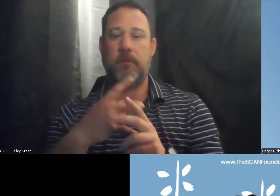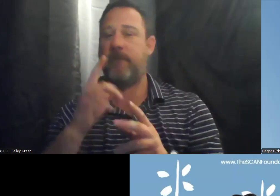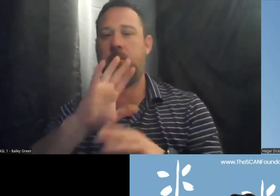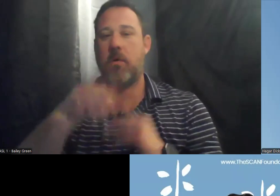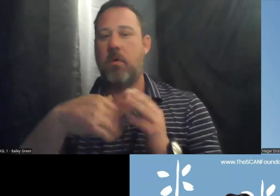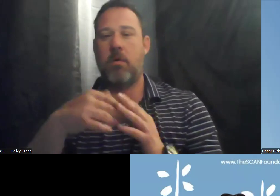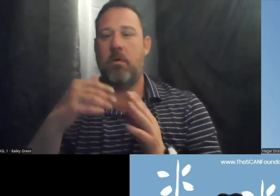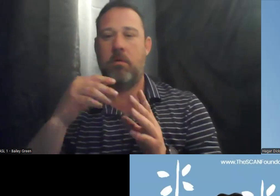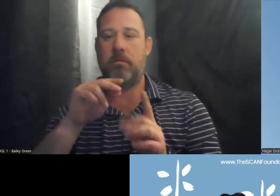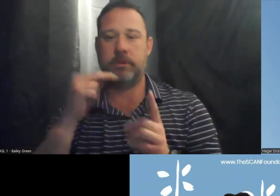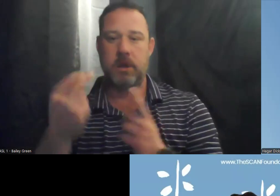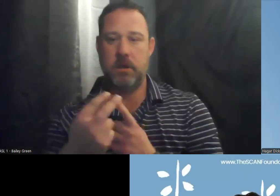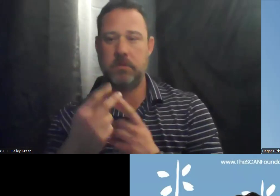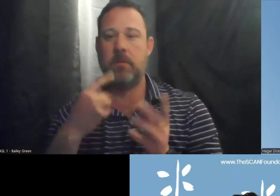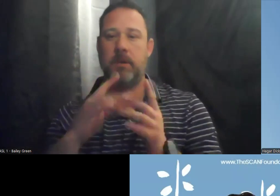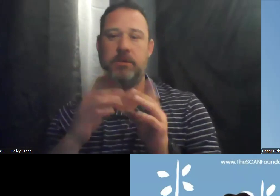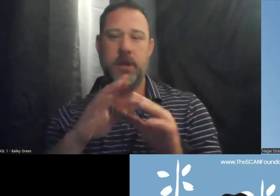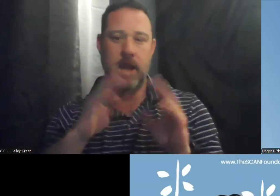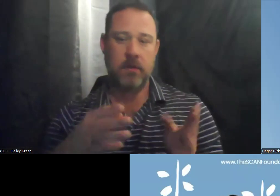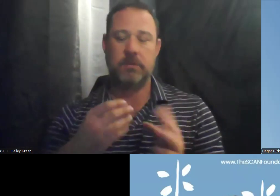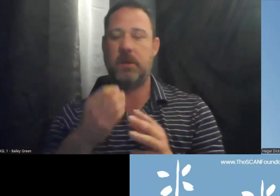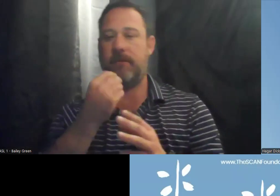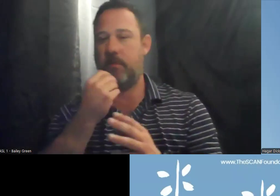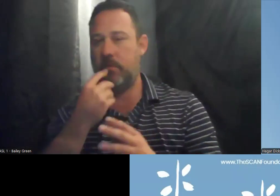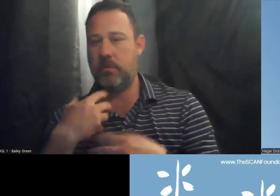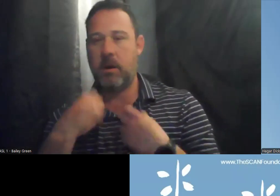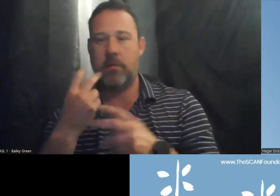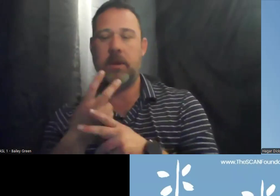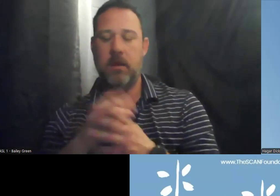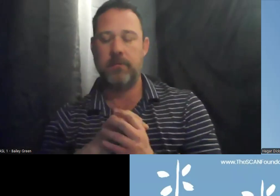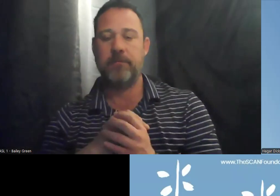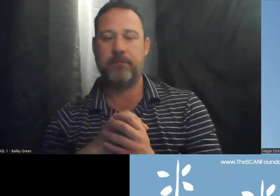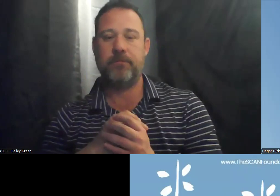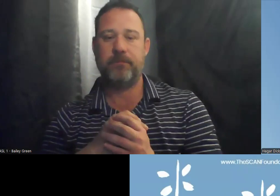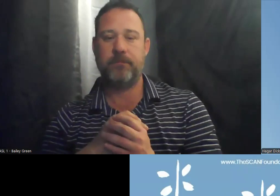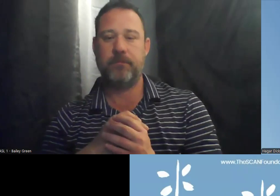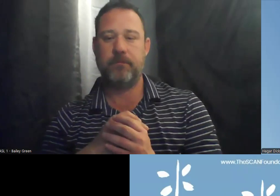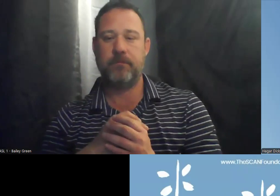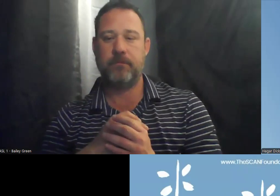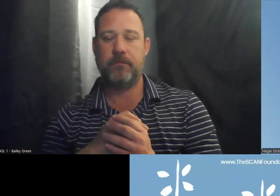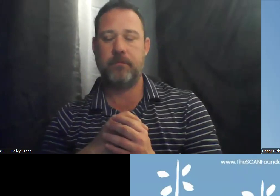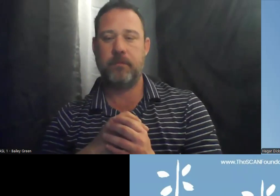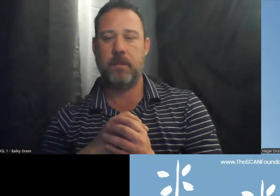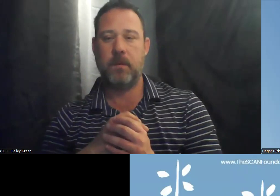sides, right? I mean, people were mentioning housing and food and healthcare. And